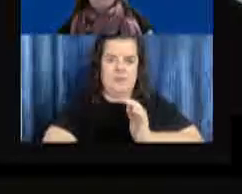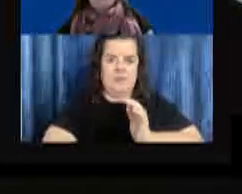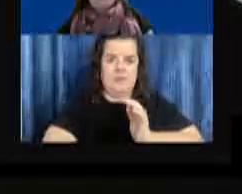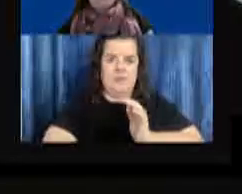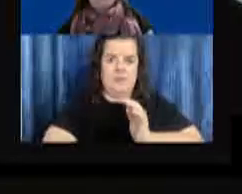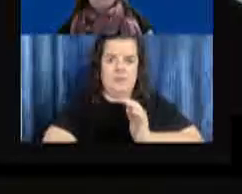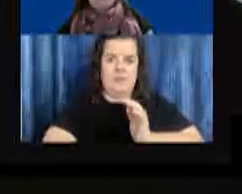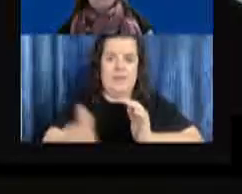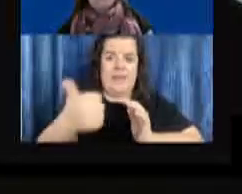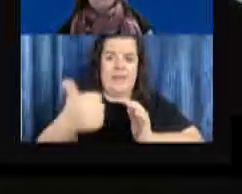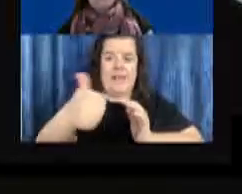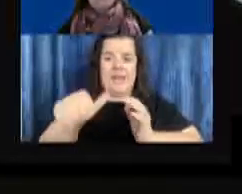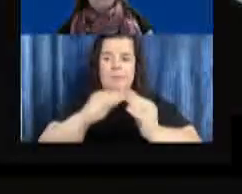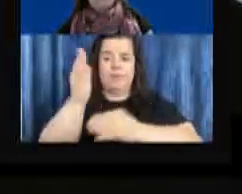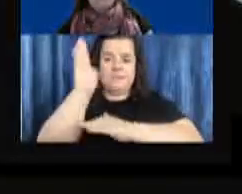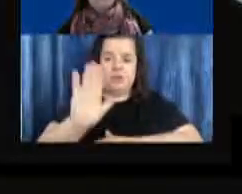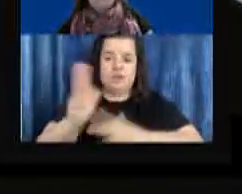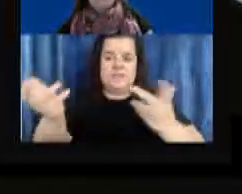here online?